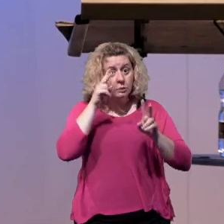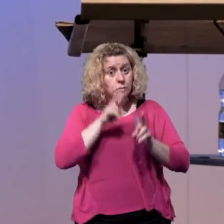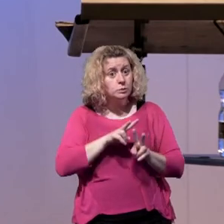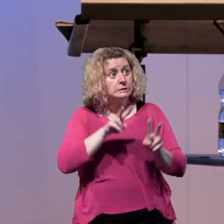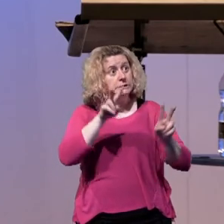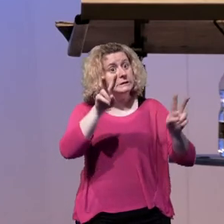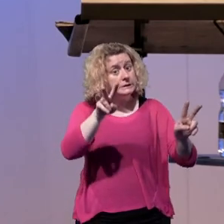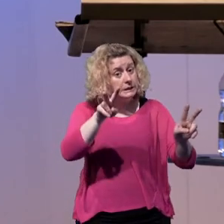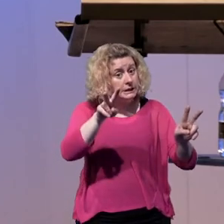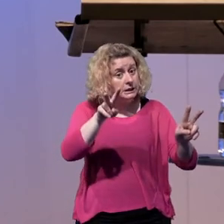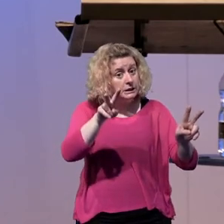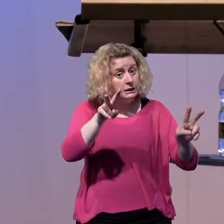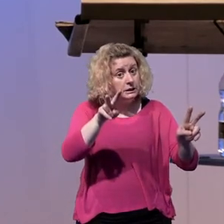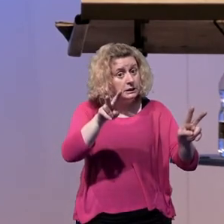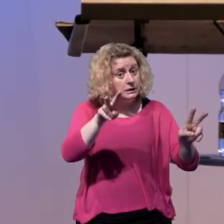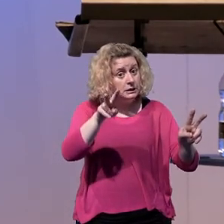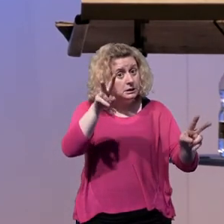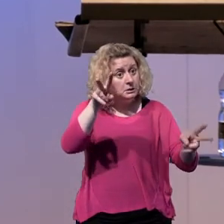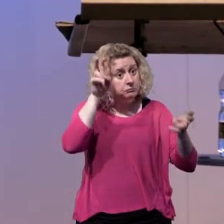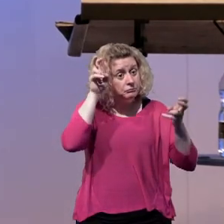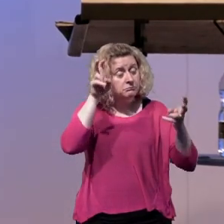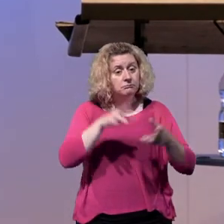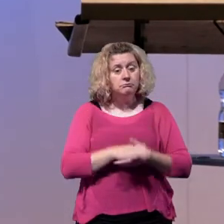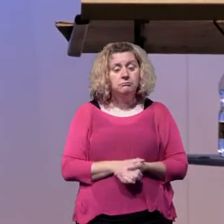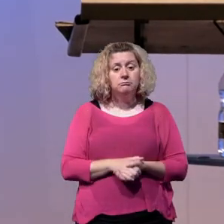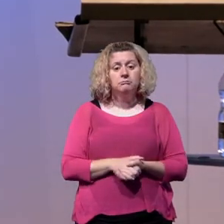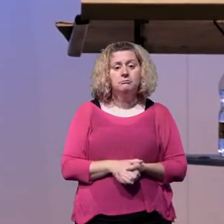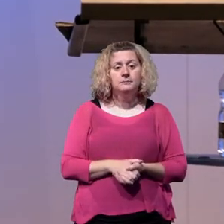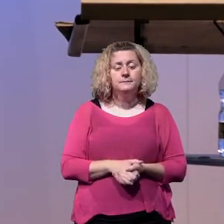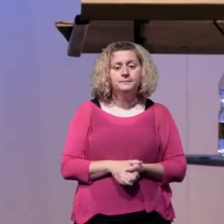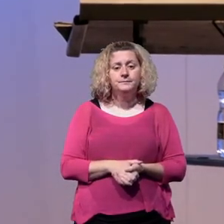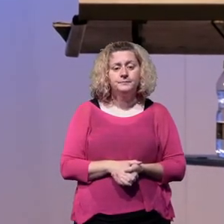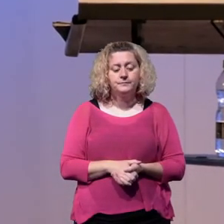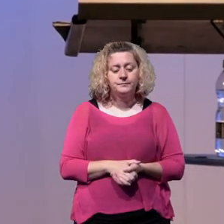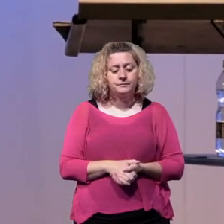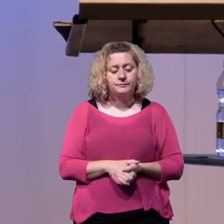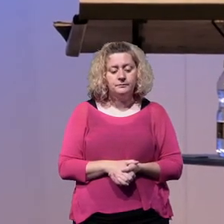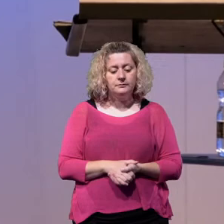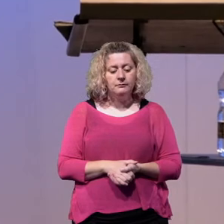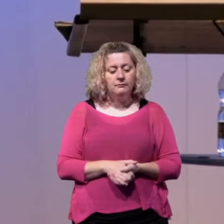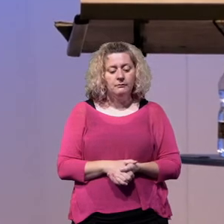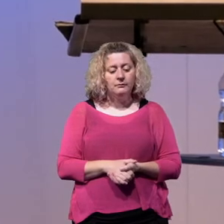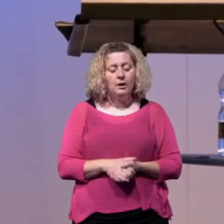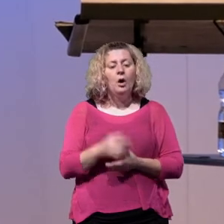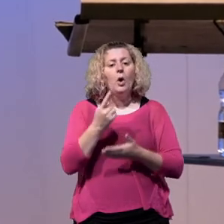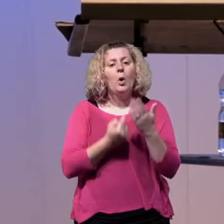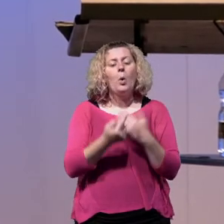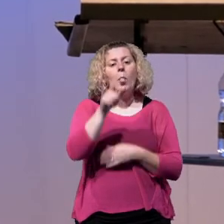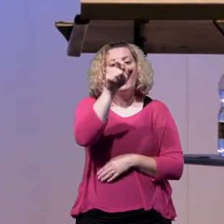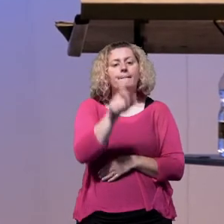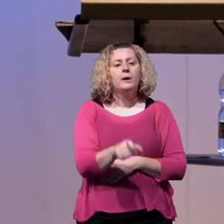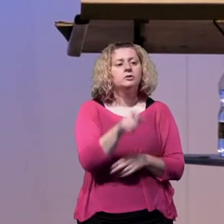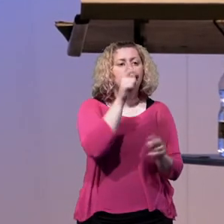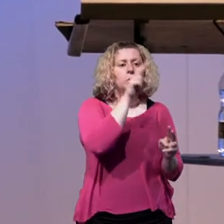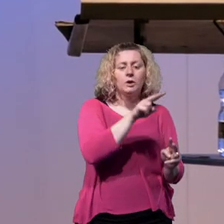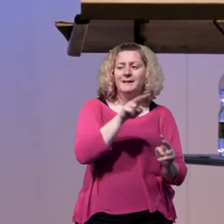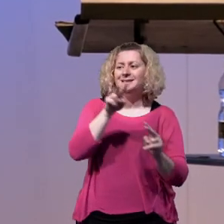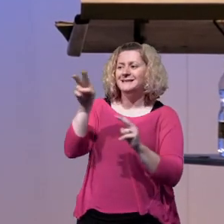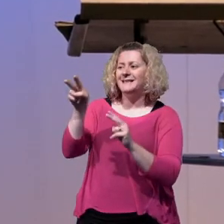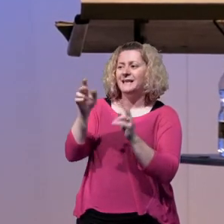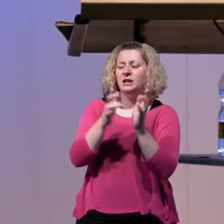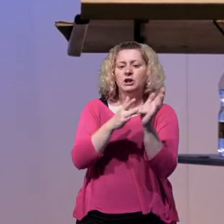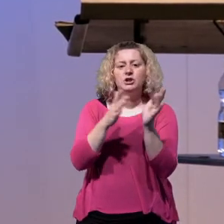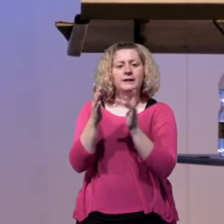The people in the passage in Mark's gospel are blind. In fact, the only person who can see who Jesus is in Mark's gospel, ironically, Mark 10, is